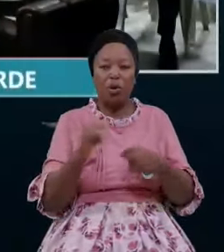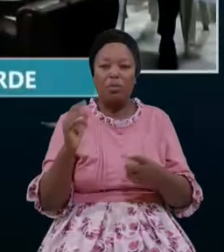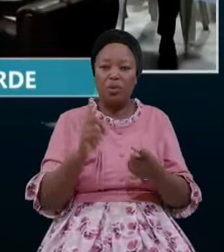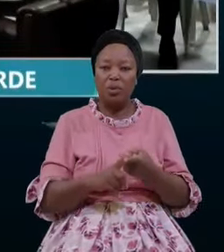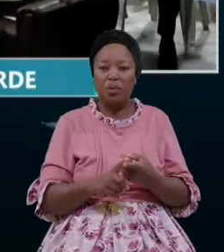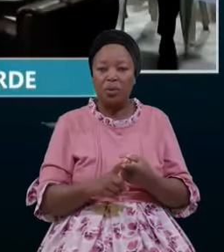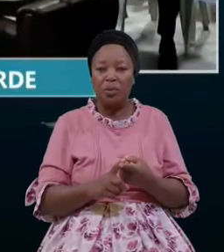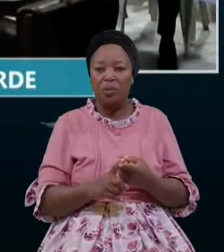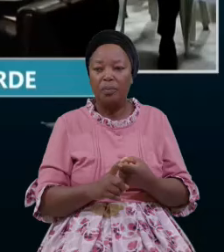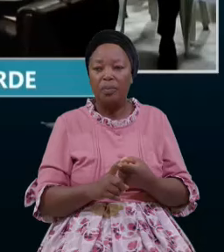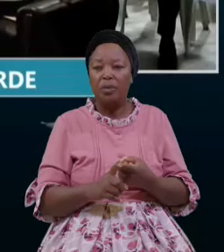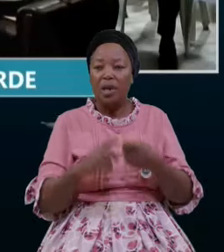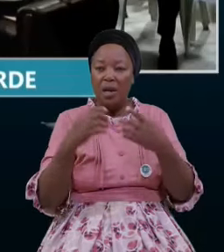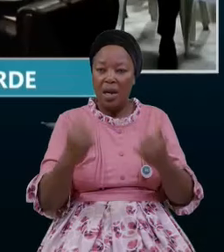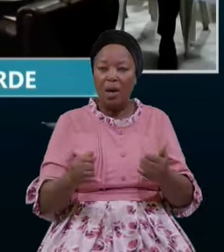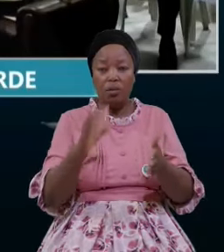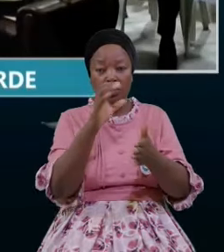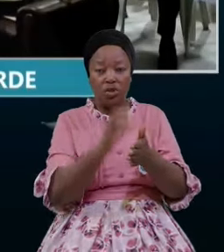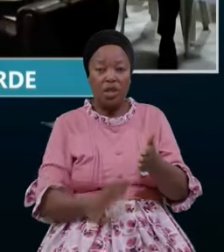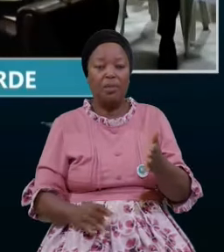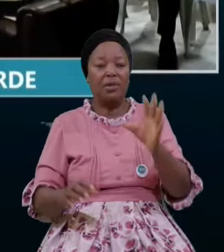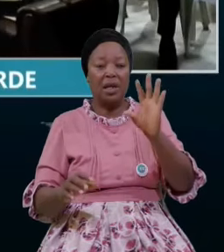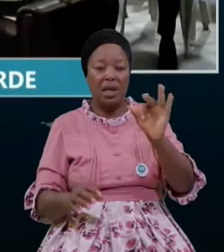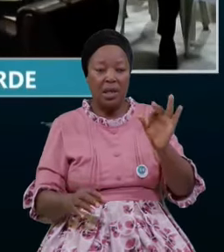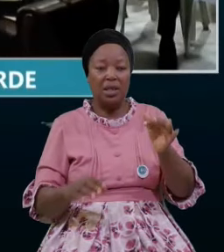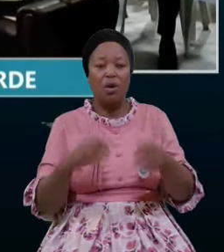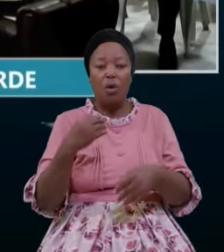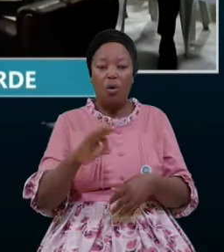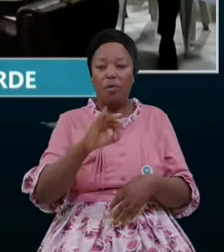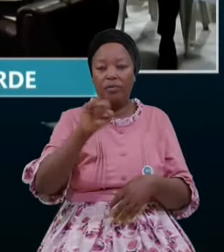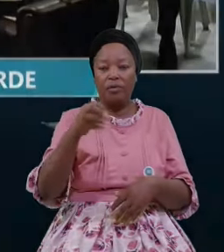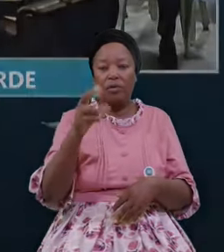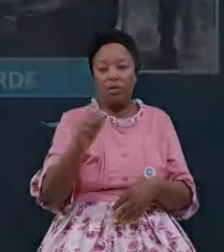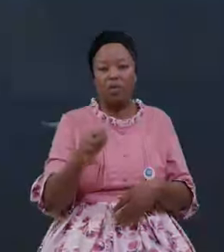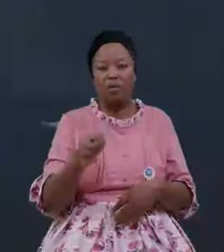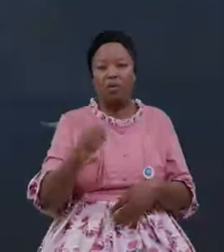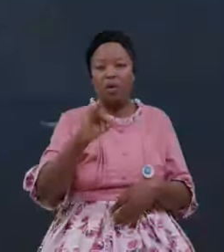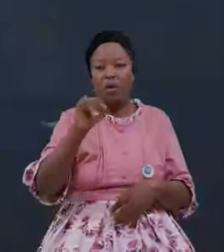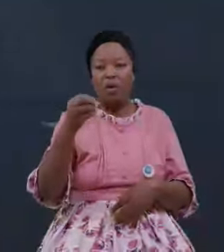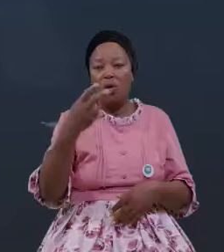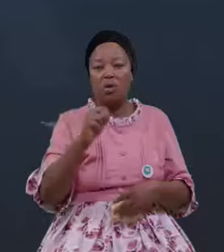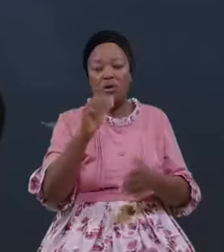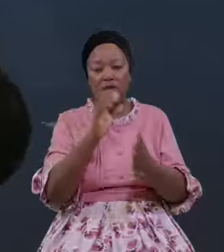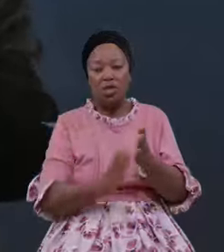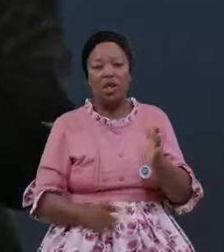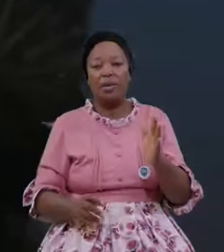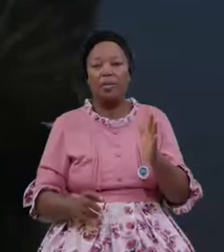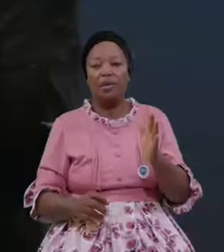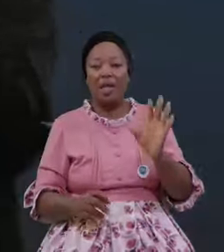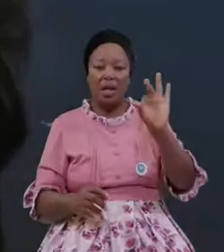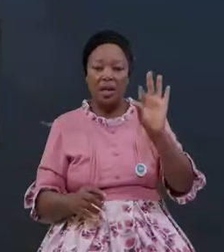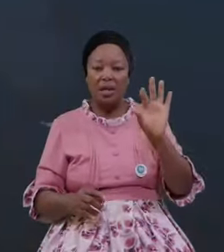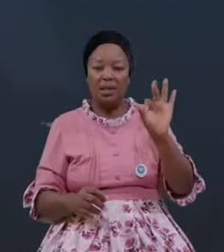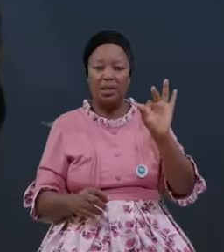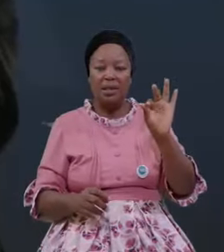We're coming to now chapter 19 of John. John chapter 19. I'm